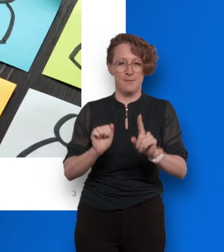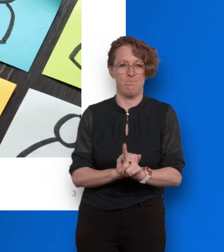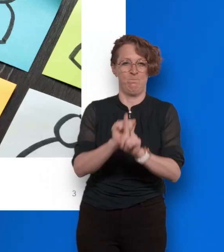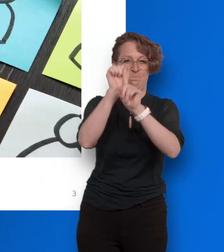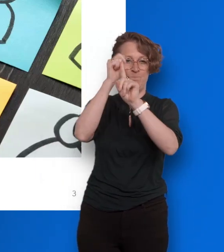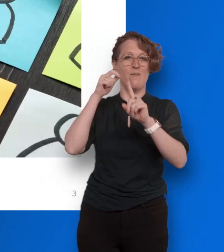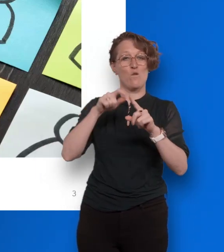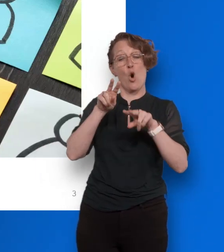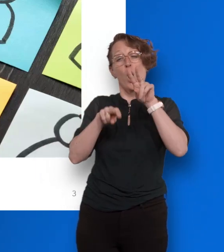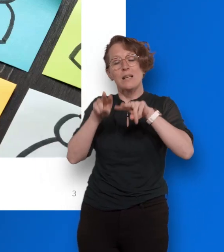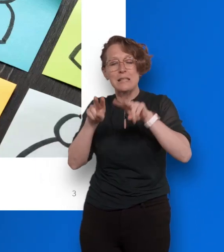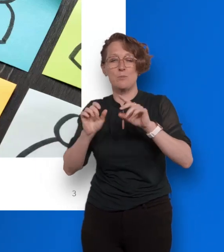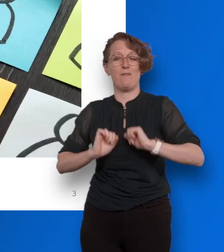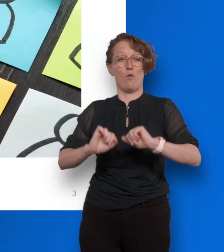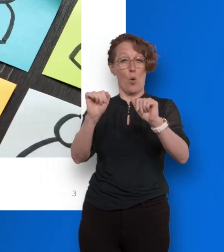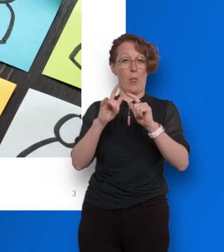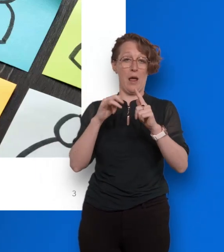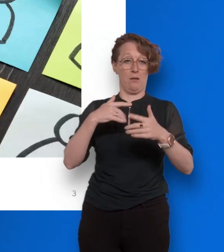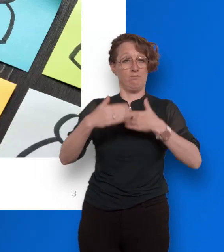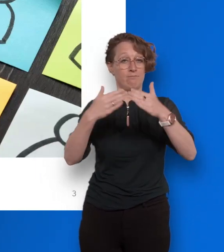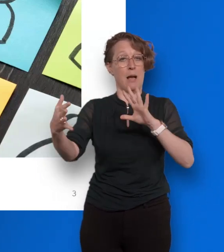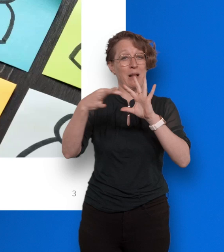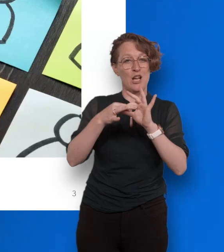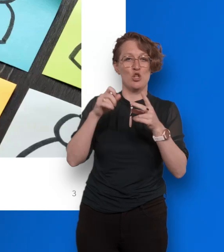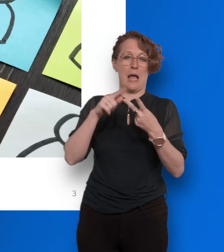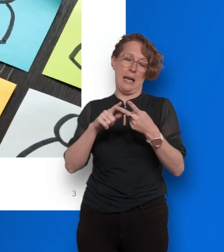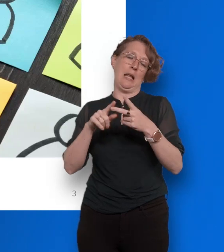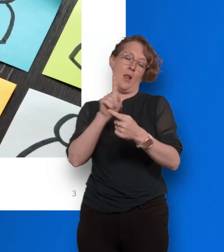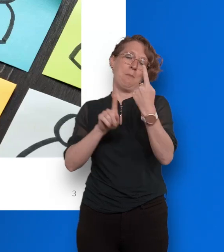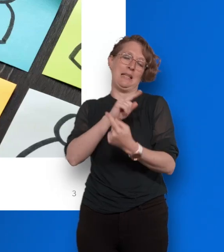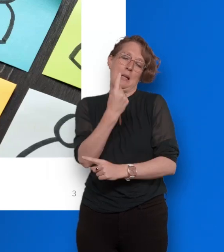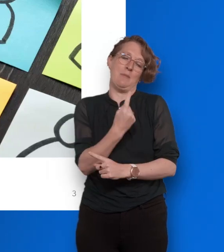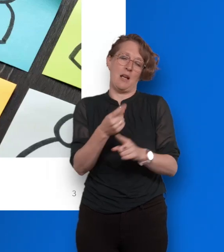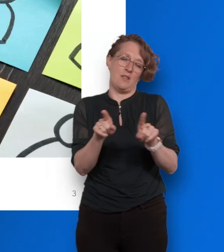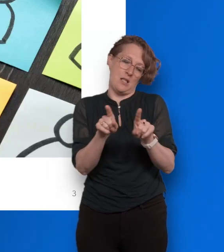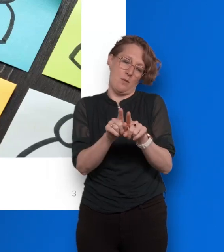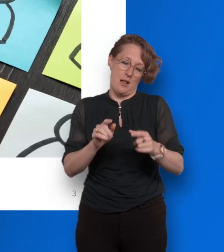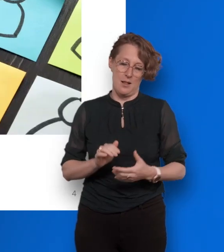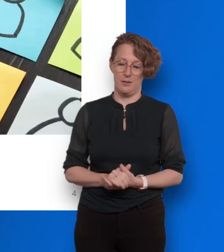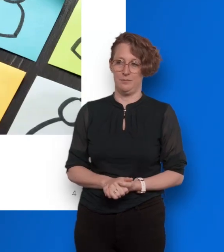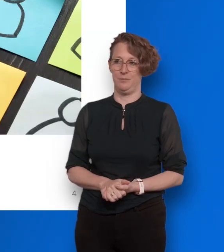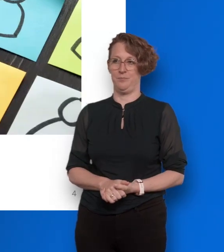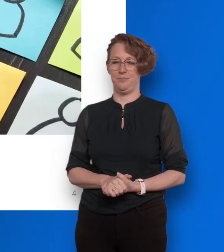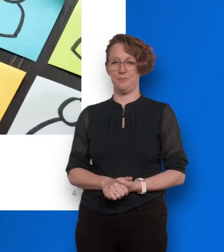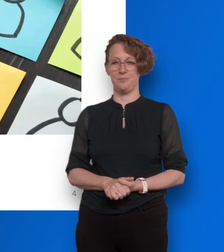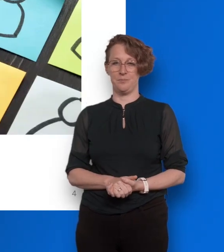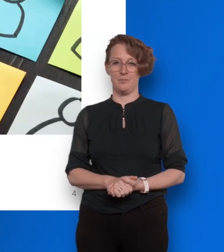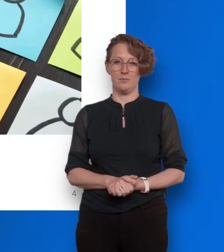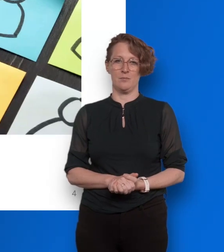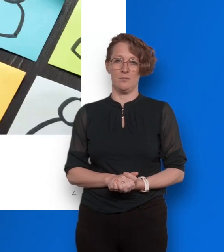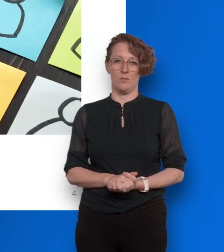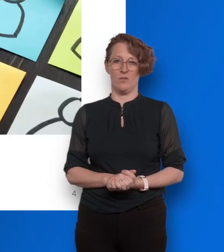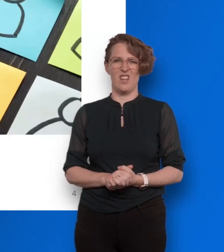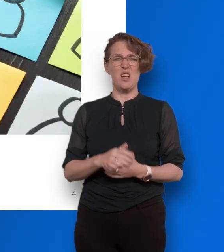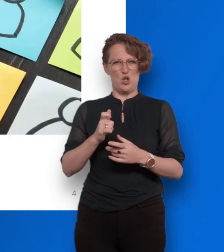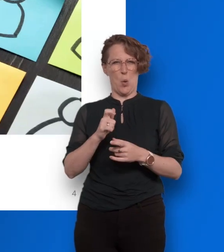applications and also the meetings in which these committees happen as well. Next slide, please. So